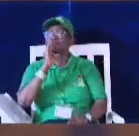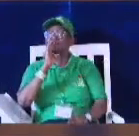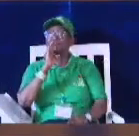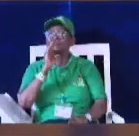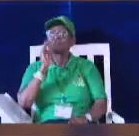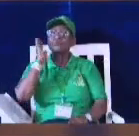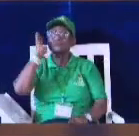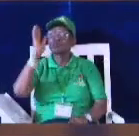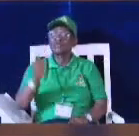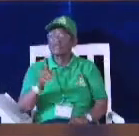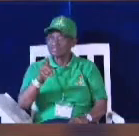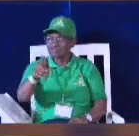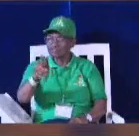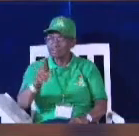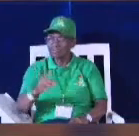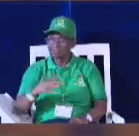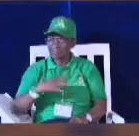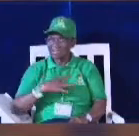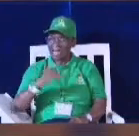would you like to eat?